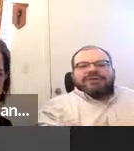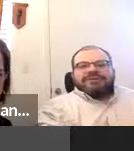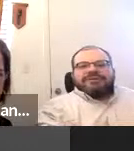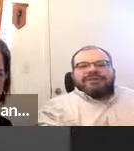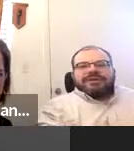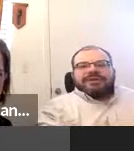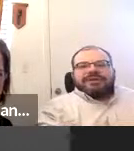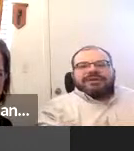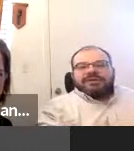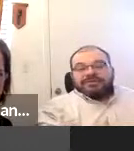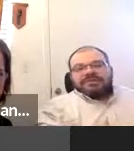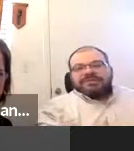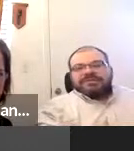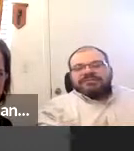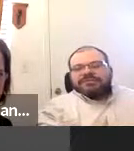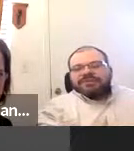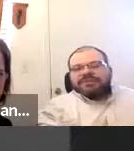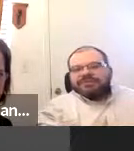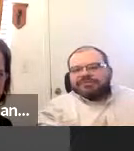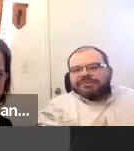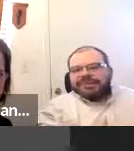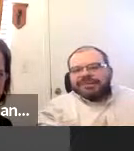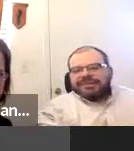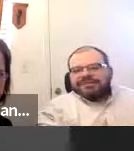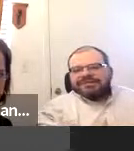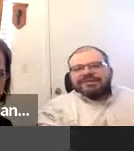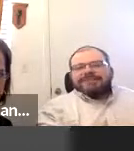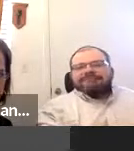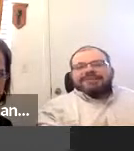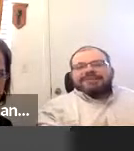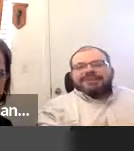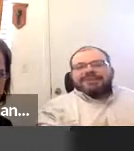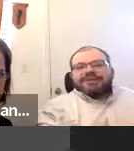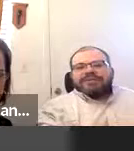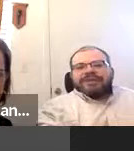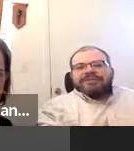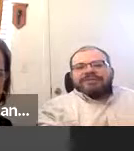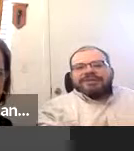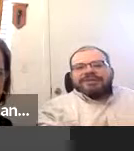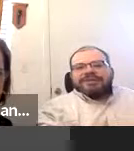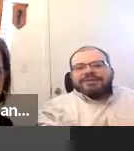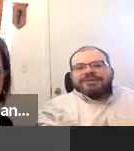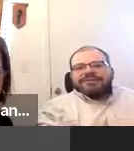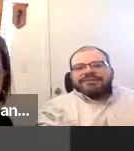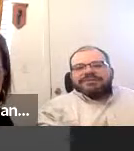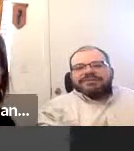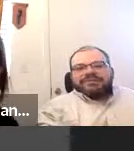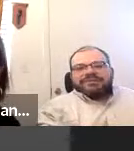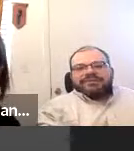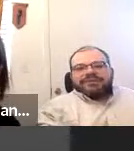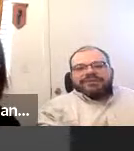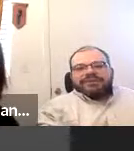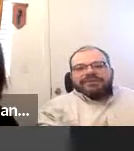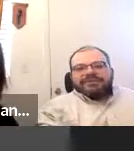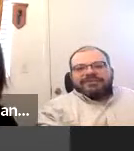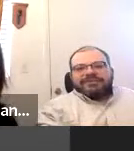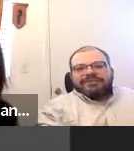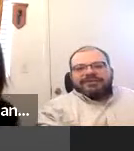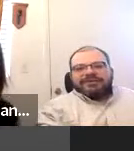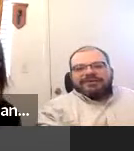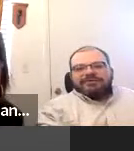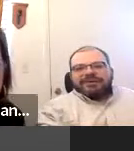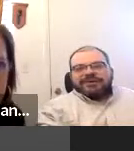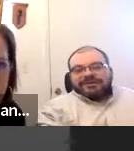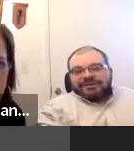Court Justice Oliver Wendell Holmes had his comment that is infamous: 3